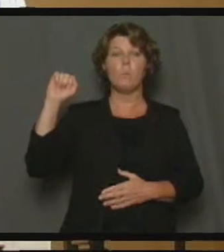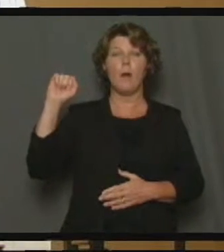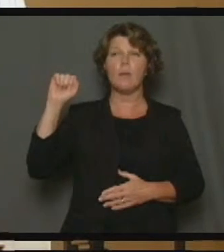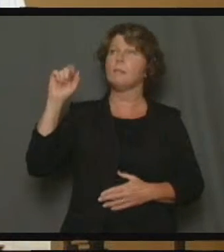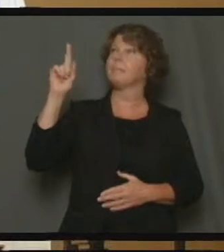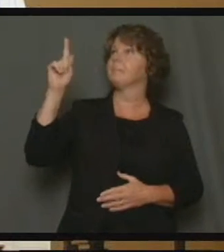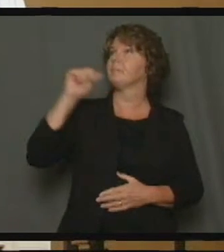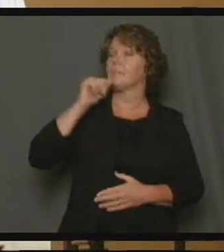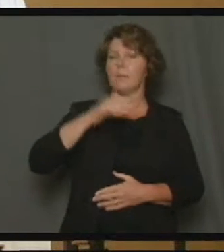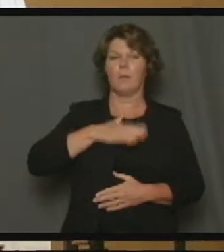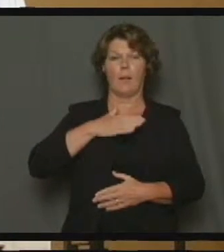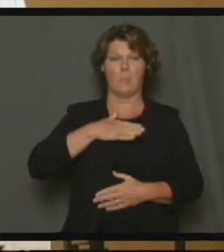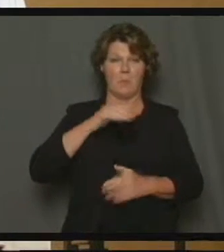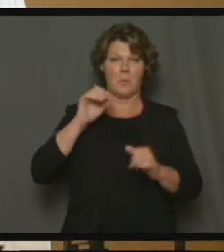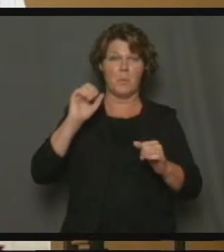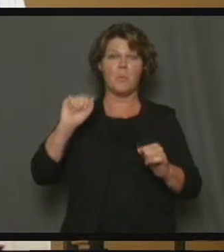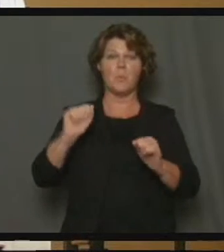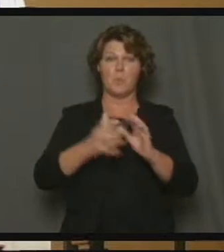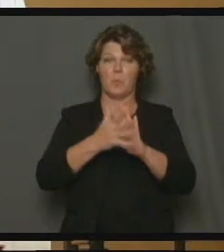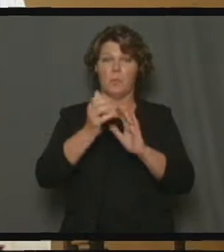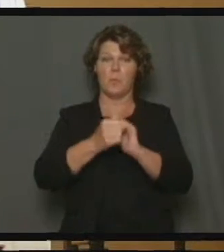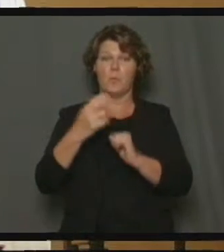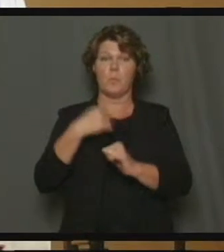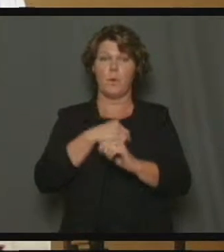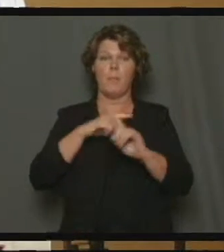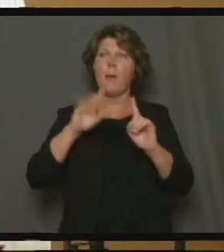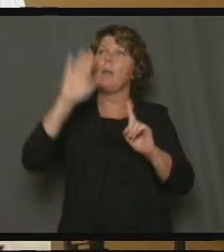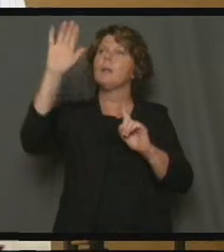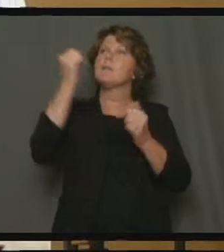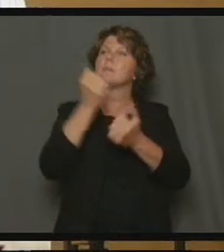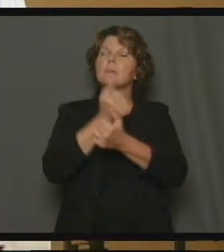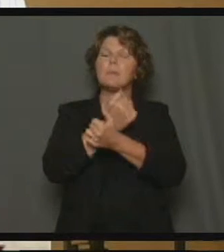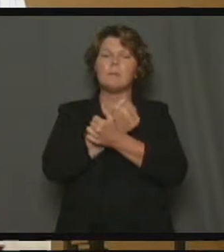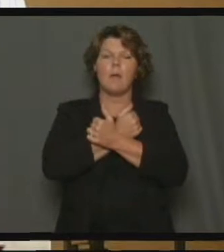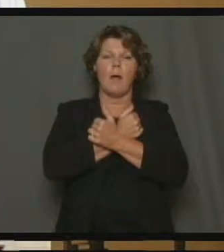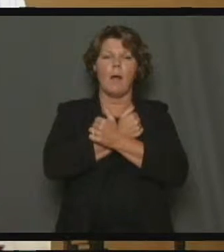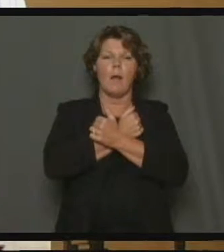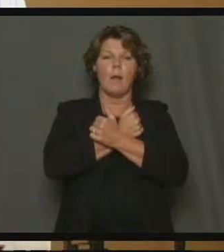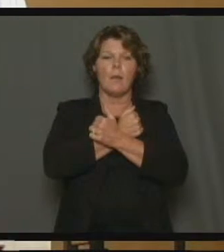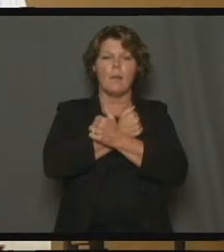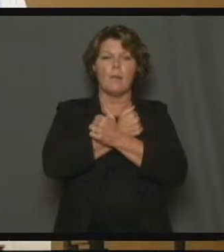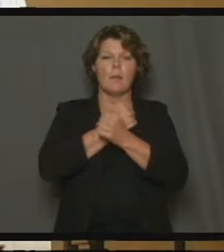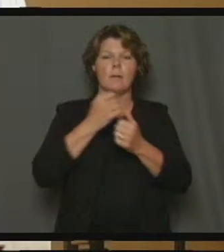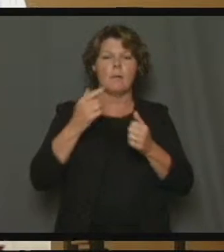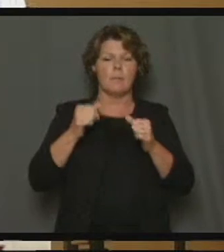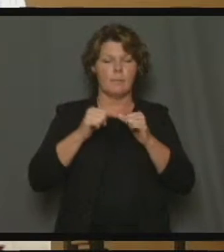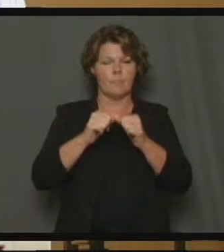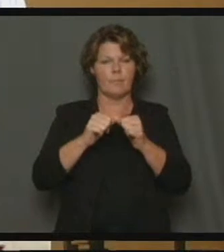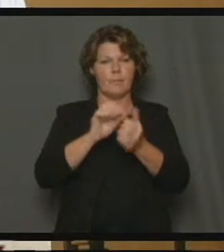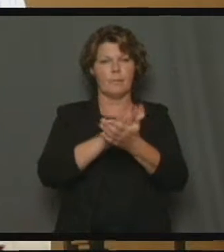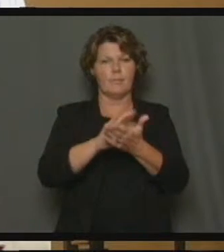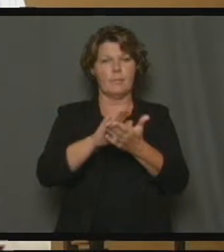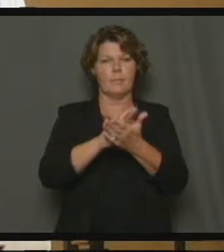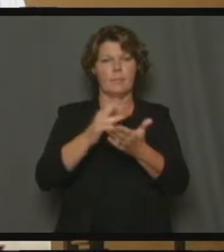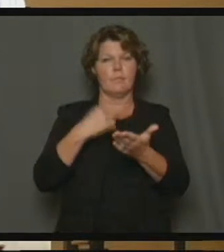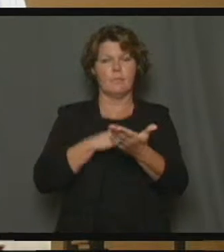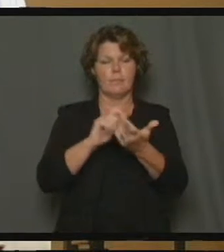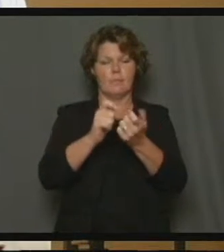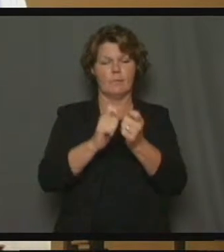could rightly destroy us, and yet his love moves him to cleanse us and to mold us for his